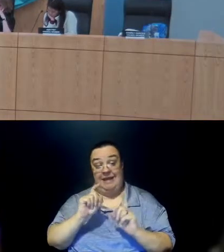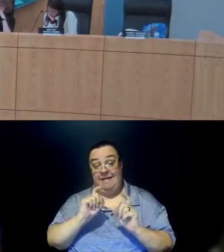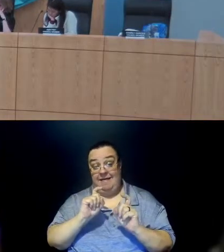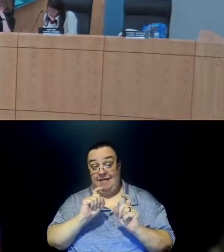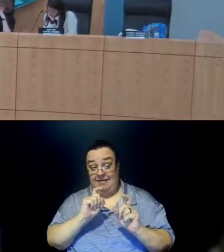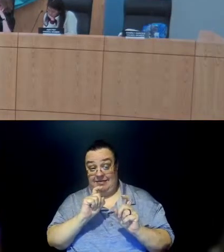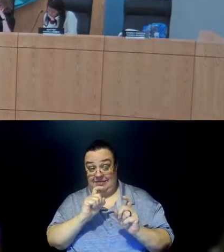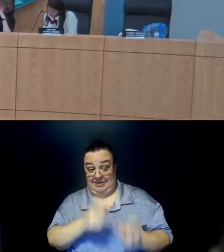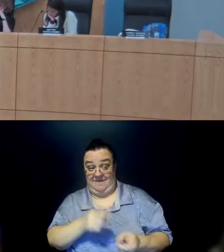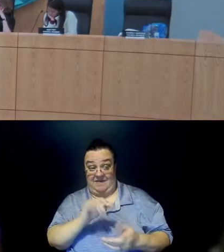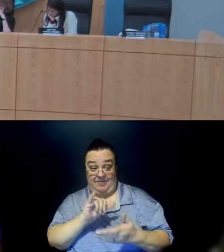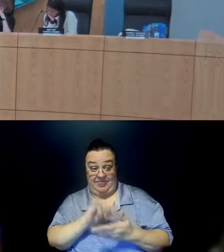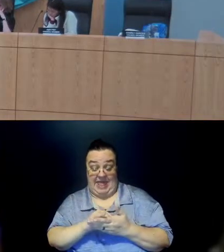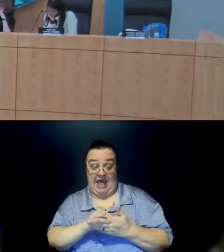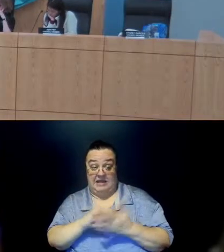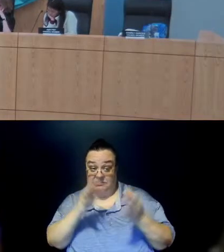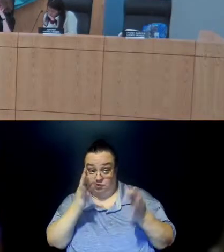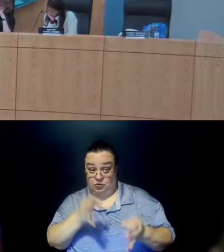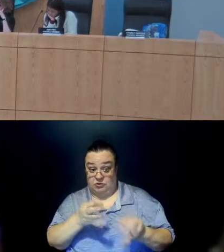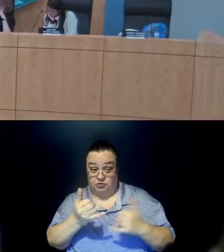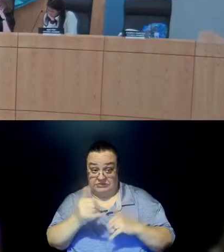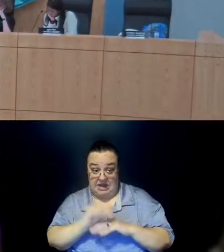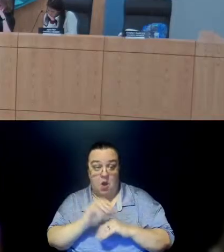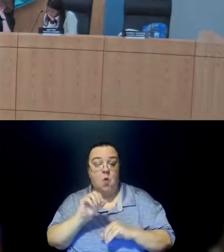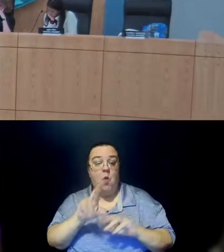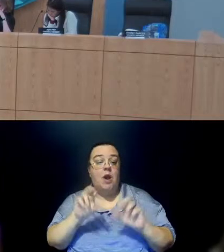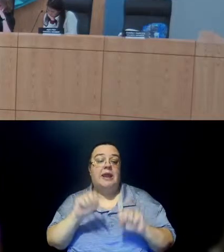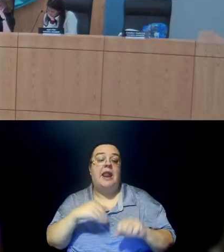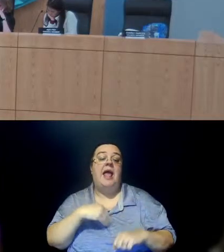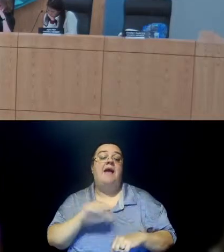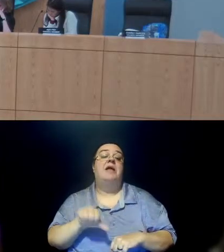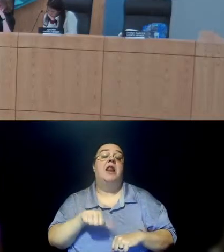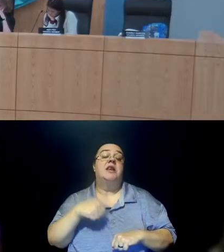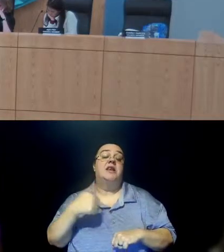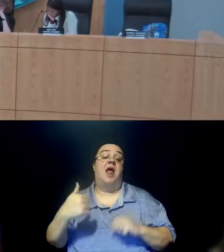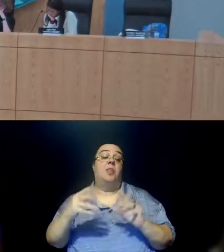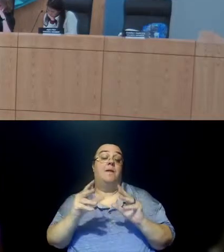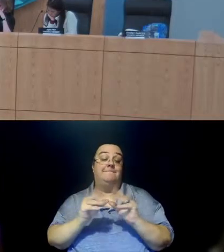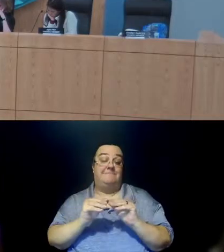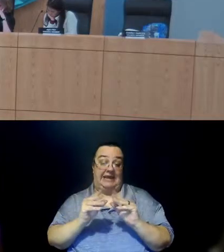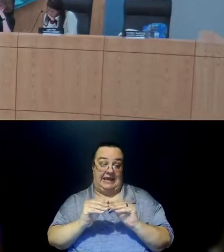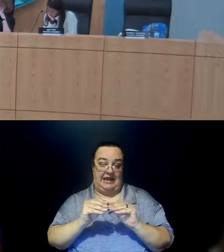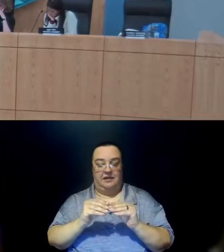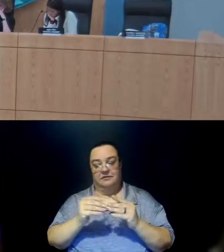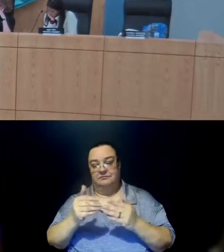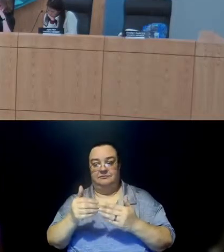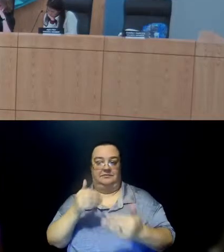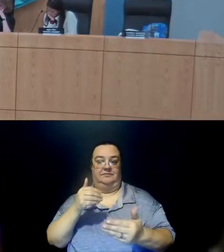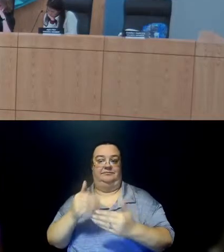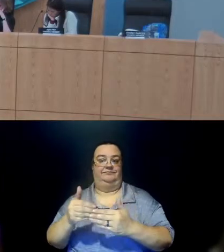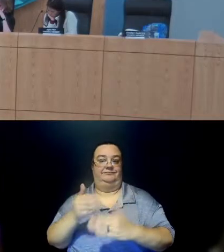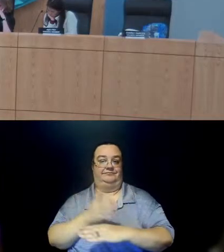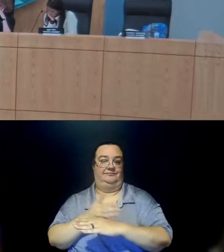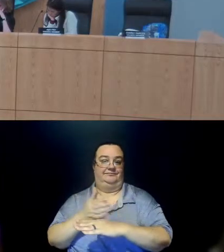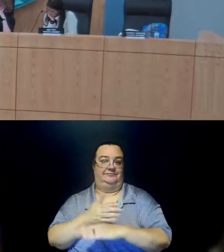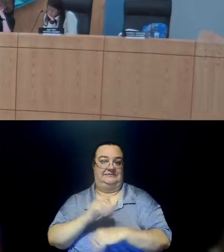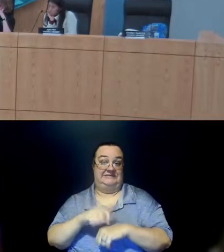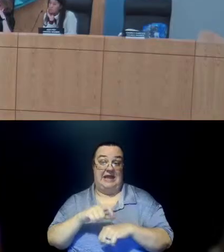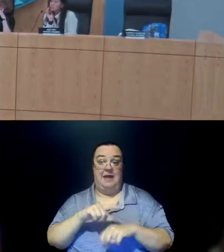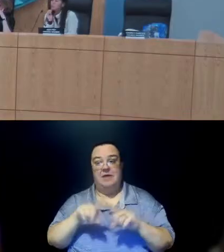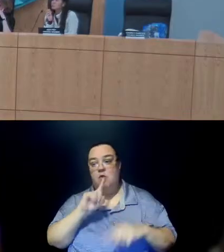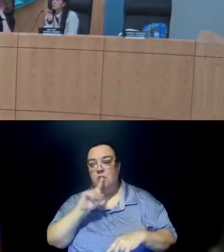direction tonight, or we can have another meeting in the intervening time. But we really only have 5 days, not